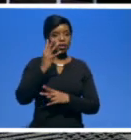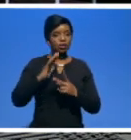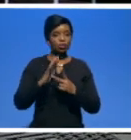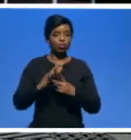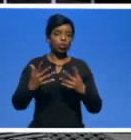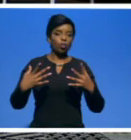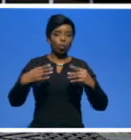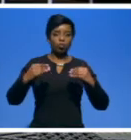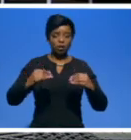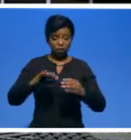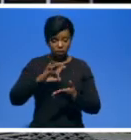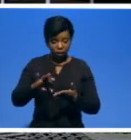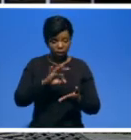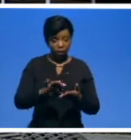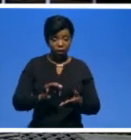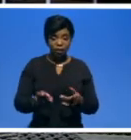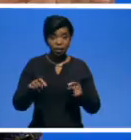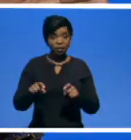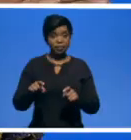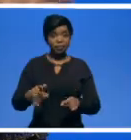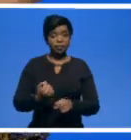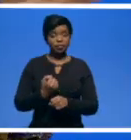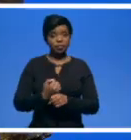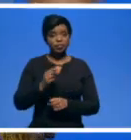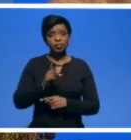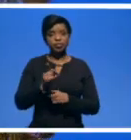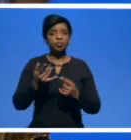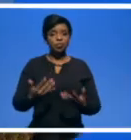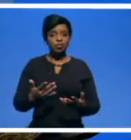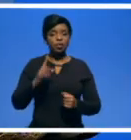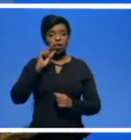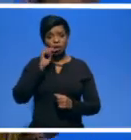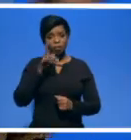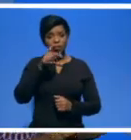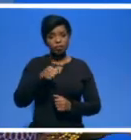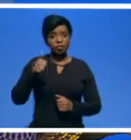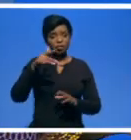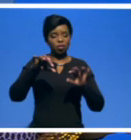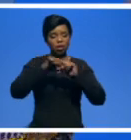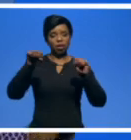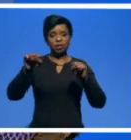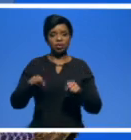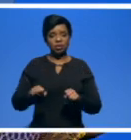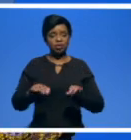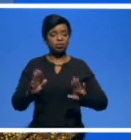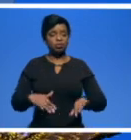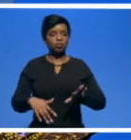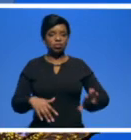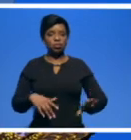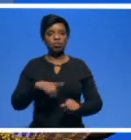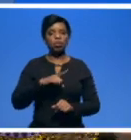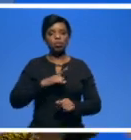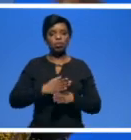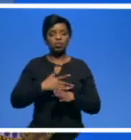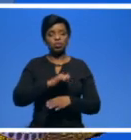hore entse e ba conforma mo ene mo ileng hore patriarchal tendencies and systems di ba beile teng mo ileng hore mosebetsi wa bona ko